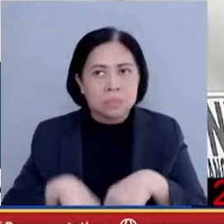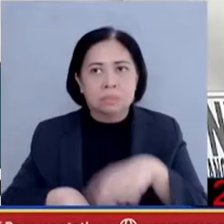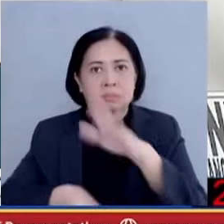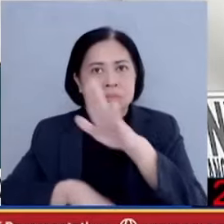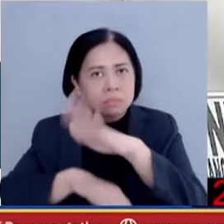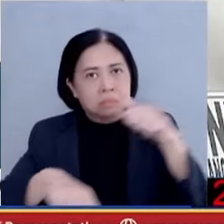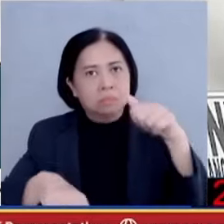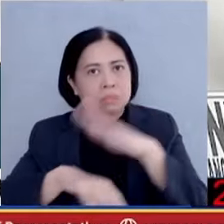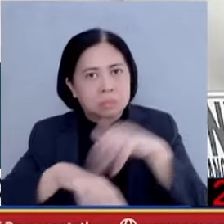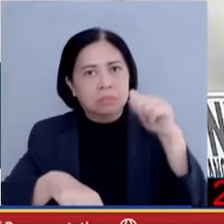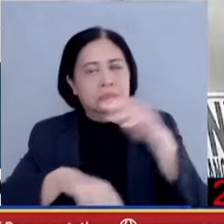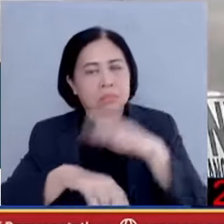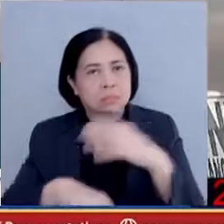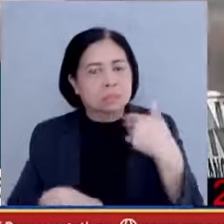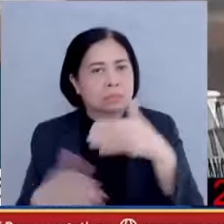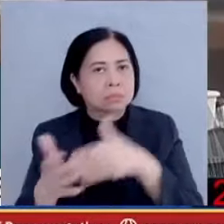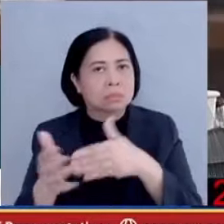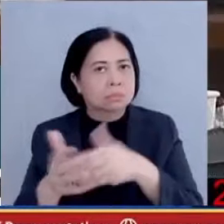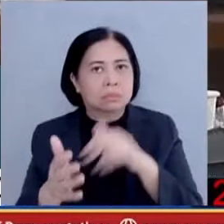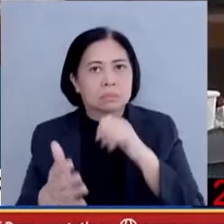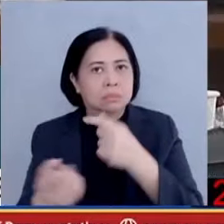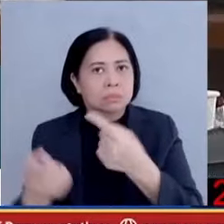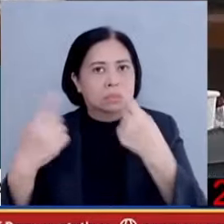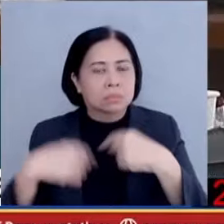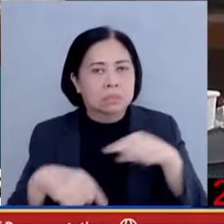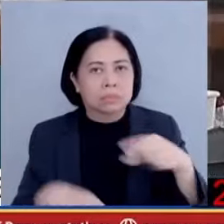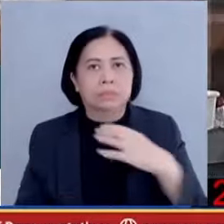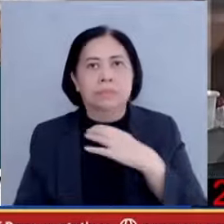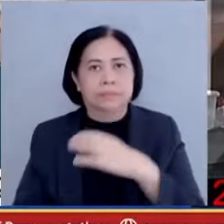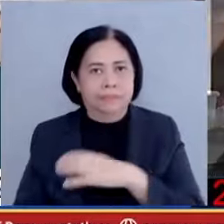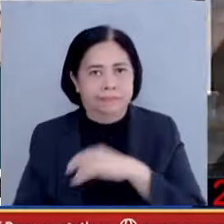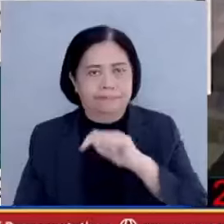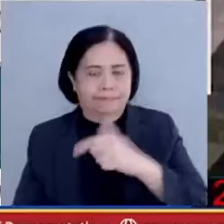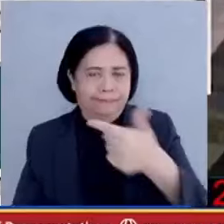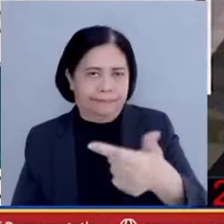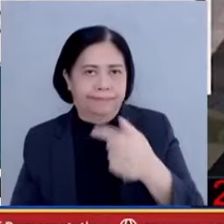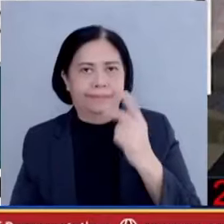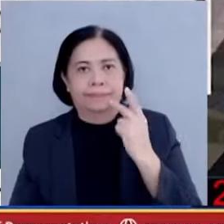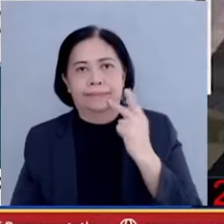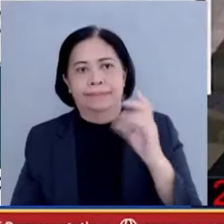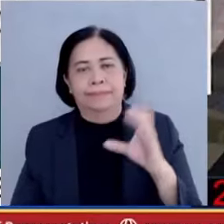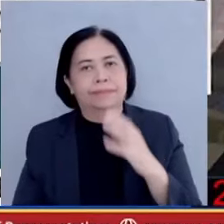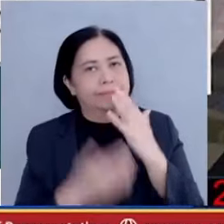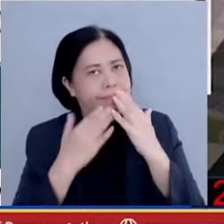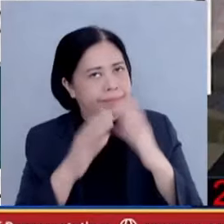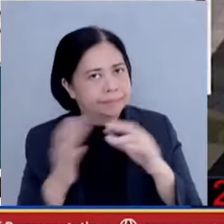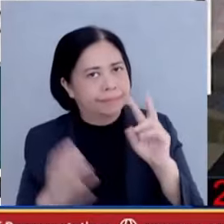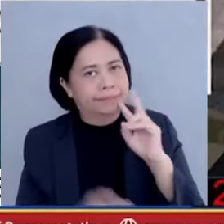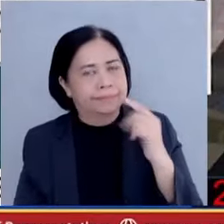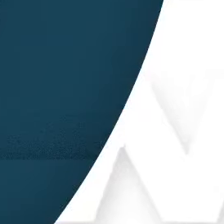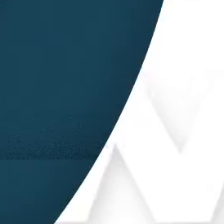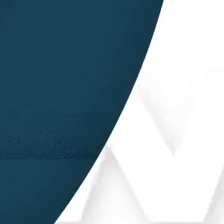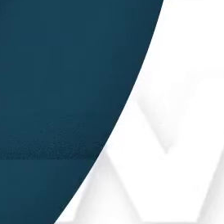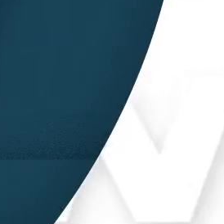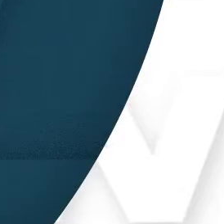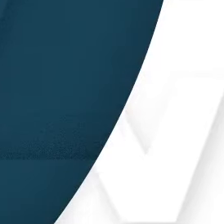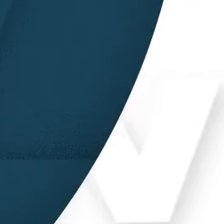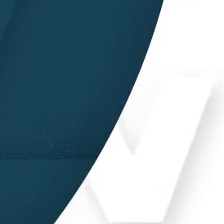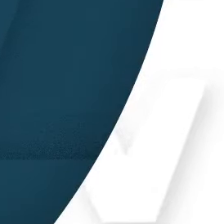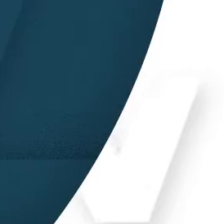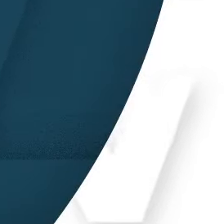orders issued by the lower house. Carmina, back to you. Thanks a lot, Vivian Gulia, there joining us on the line.